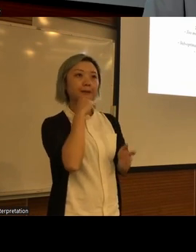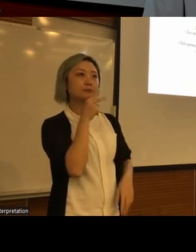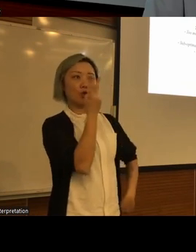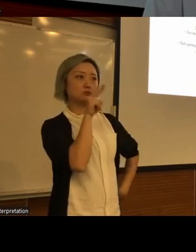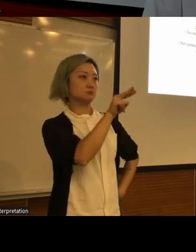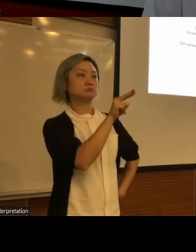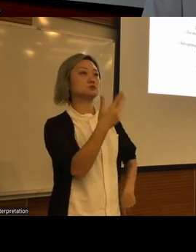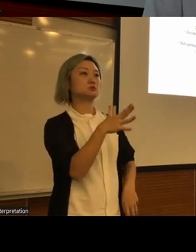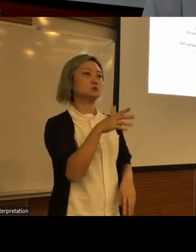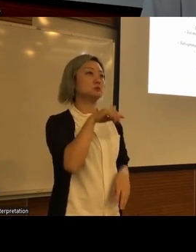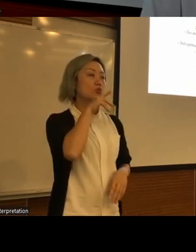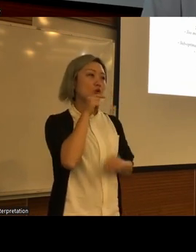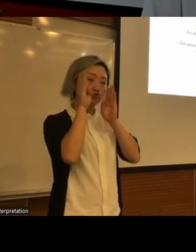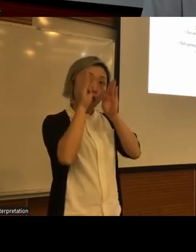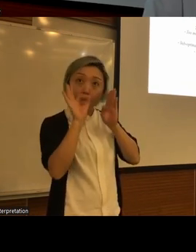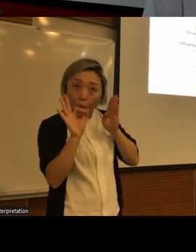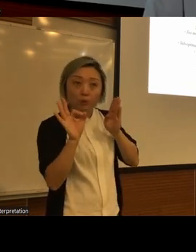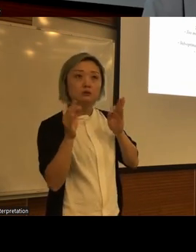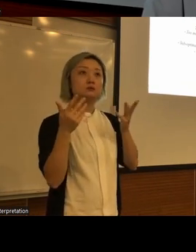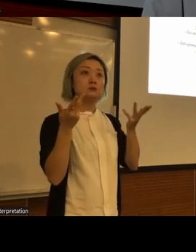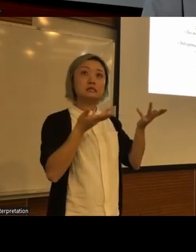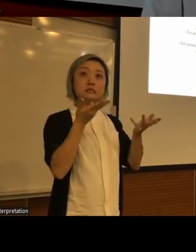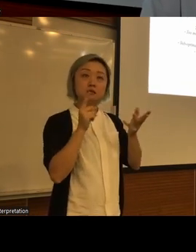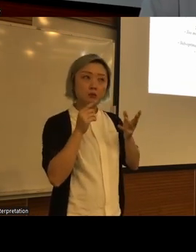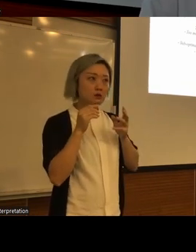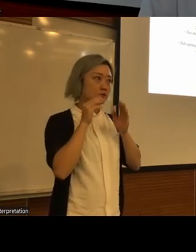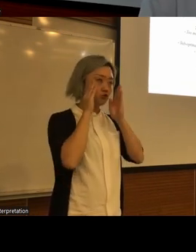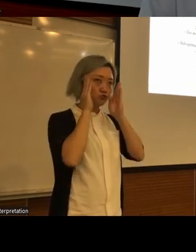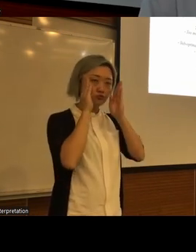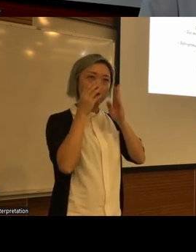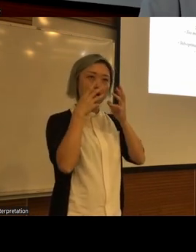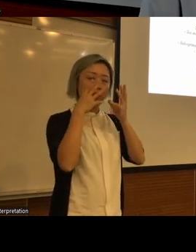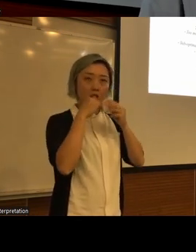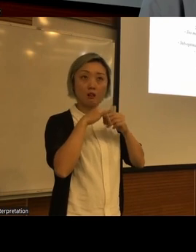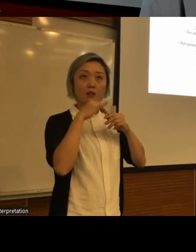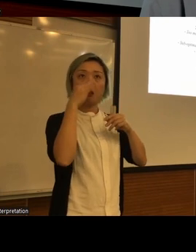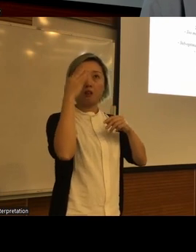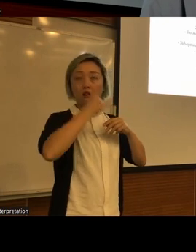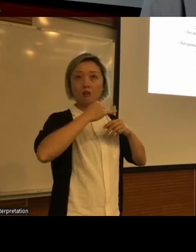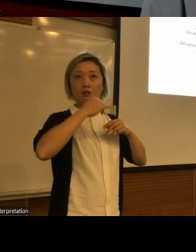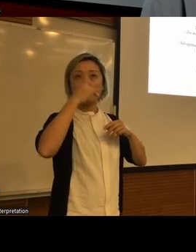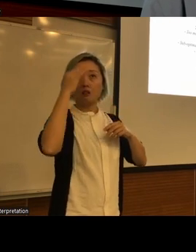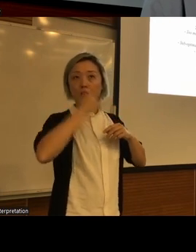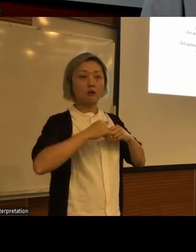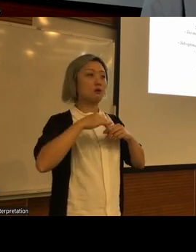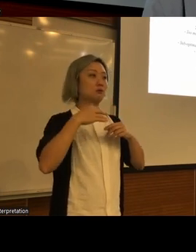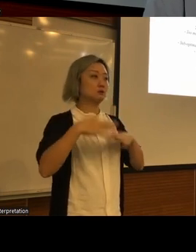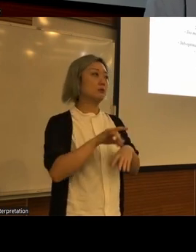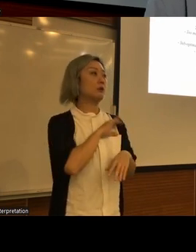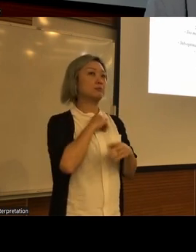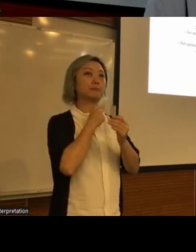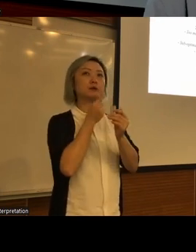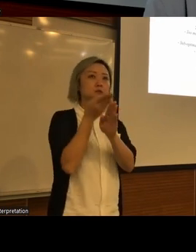attention fails to be at high level, at high intensity, for just a fraction of a second,